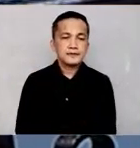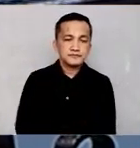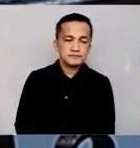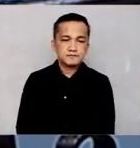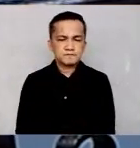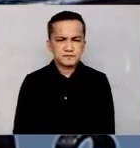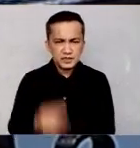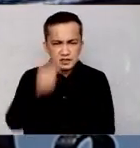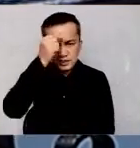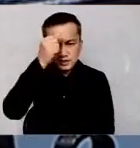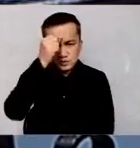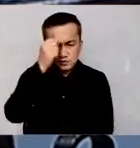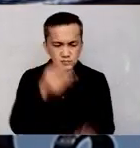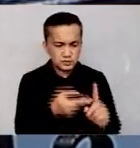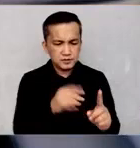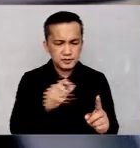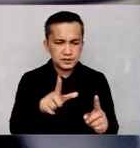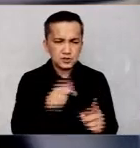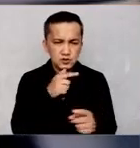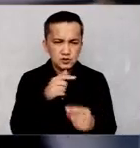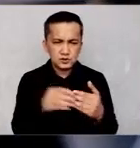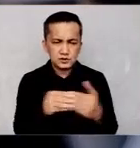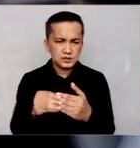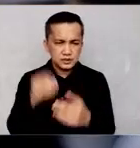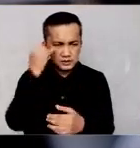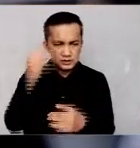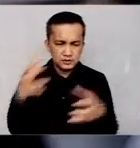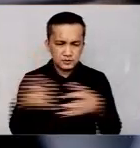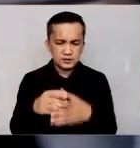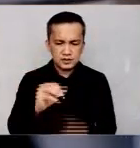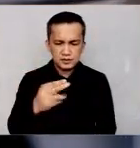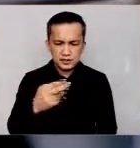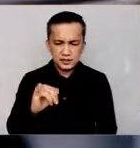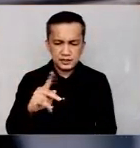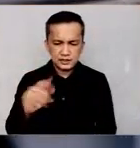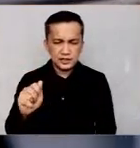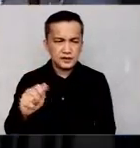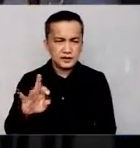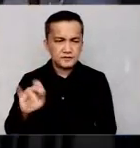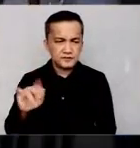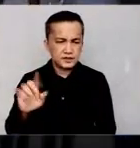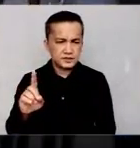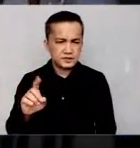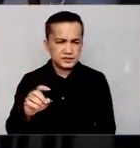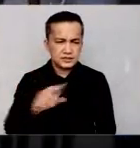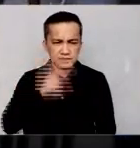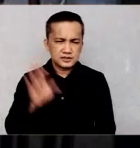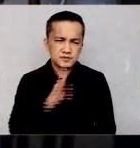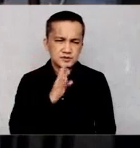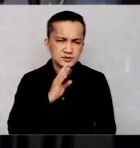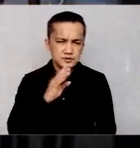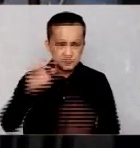Ipinagtataka rin ni Pimentel kung sino ang nagpasimuno ng ideya ng pagbuo ng Maharlika Fund. It was never mentioned during the presidential